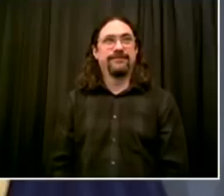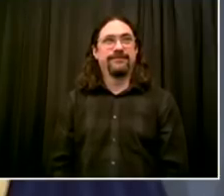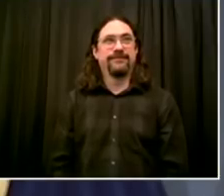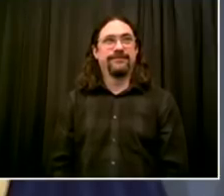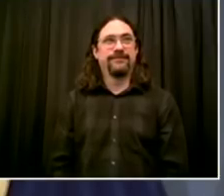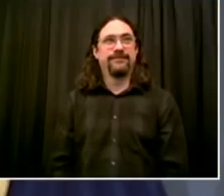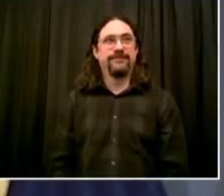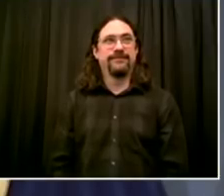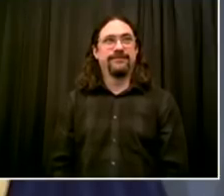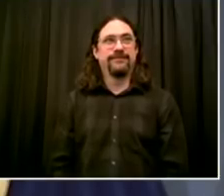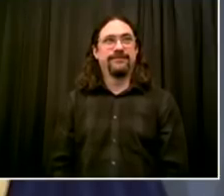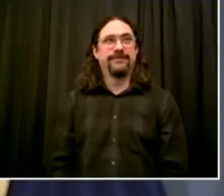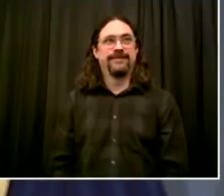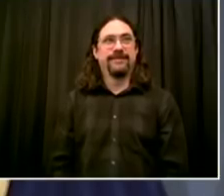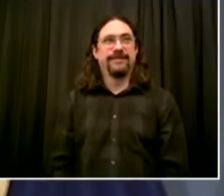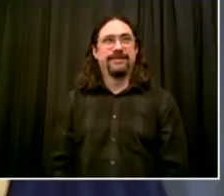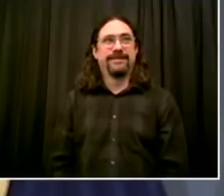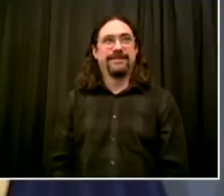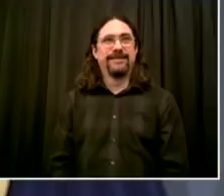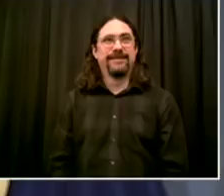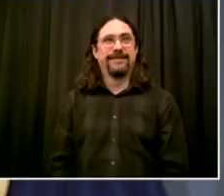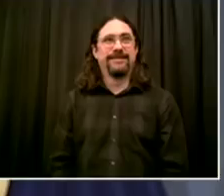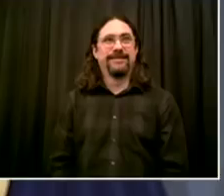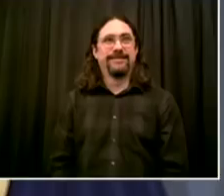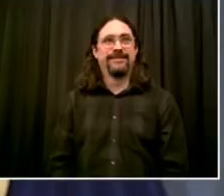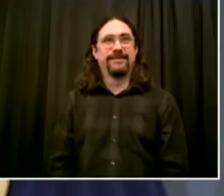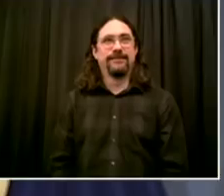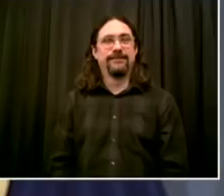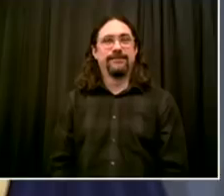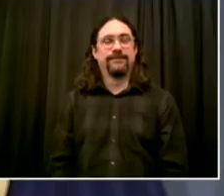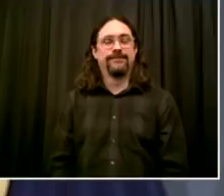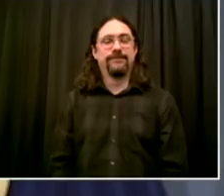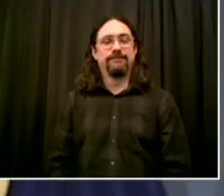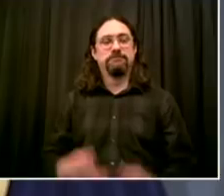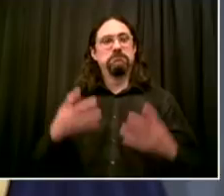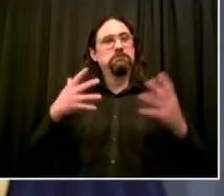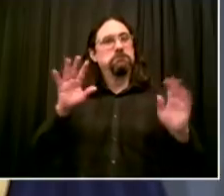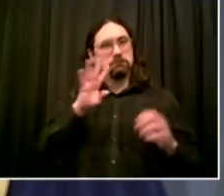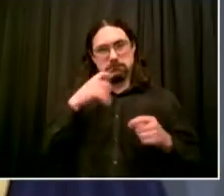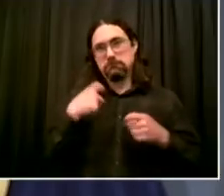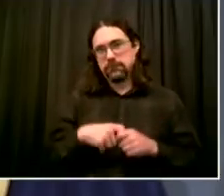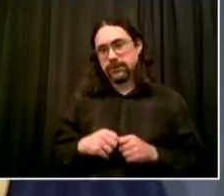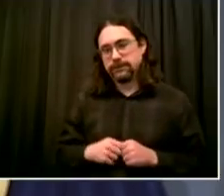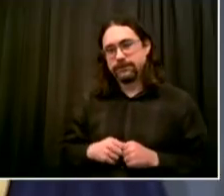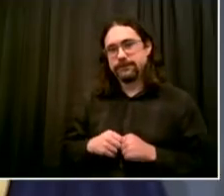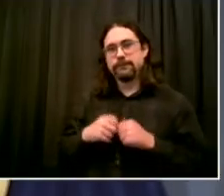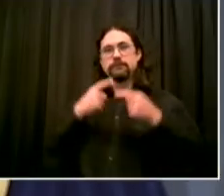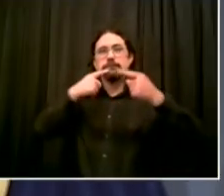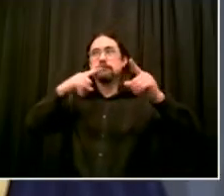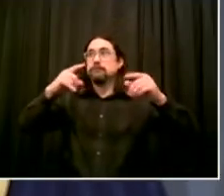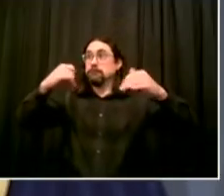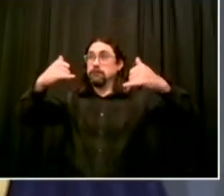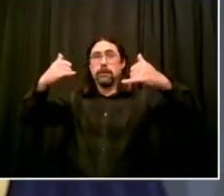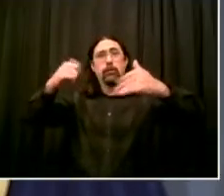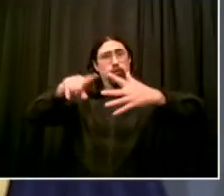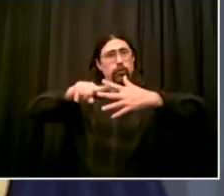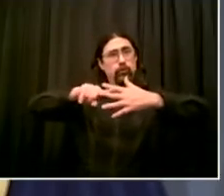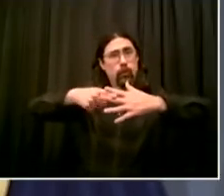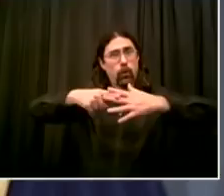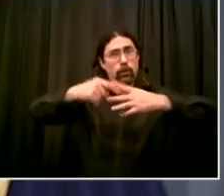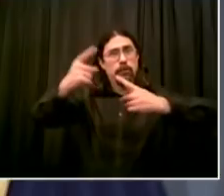each journalist. We'll now begin our Q&A. As a reminder, we're also joined by Deputy Mayor Vicky Bean and Dr. Ted